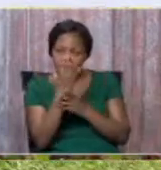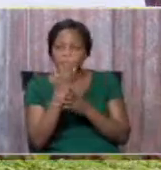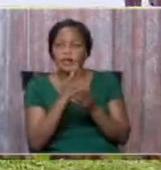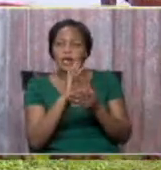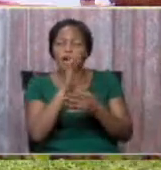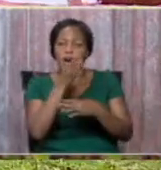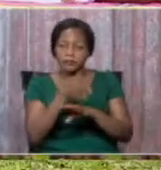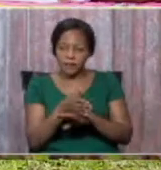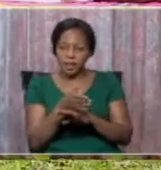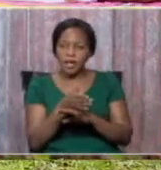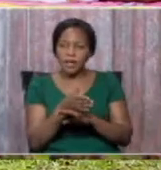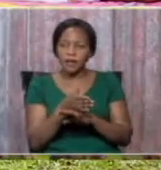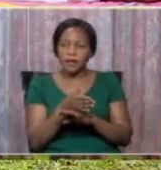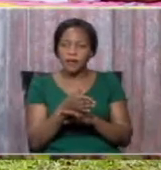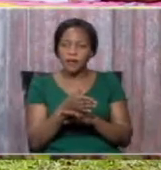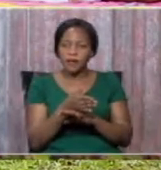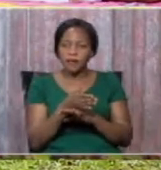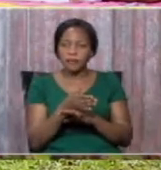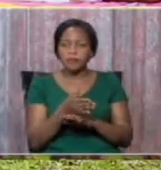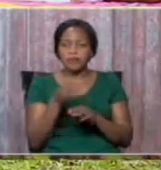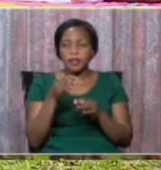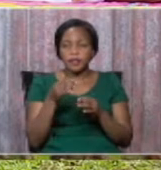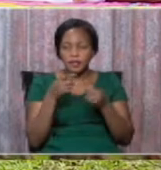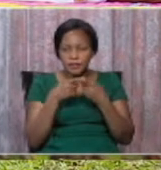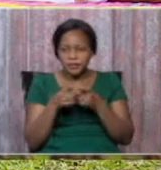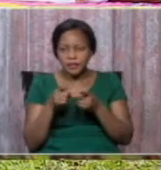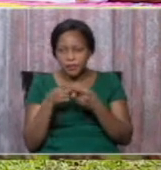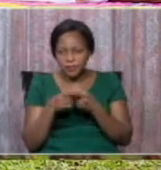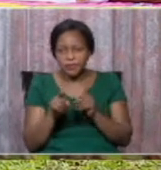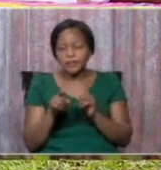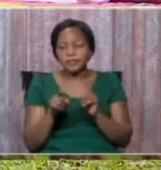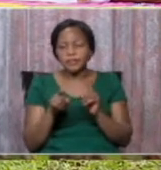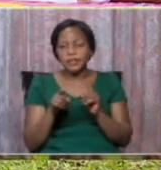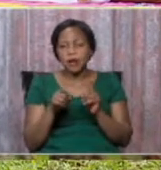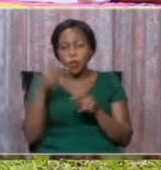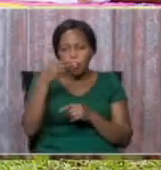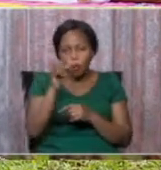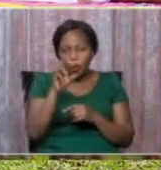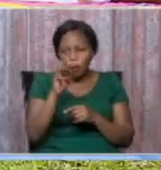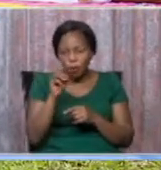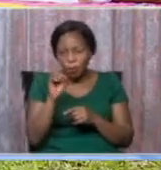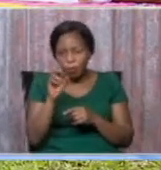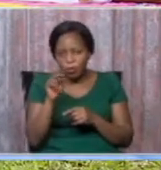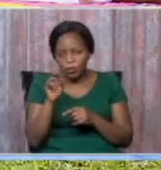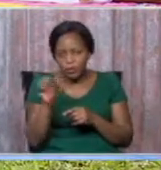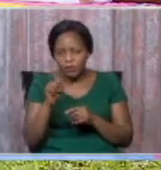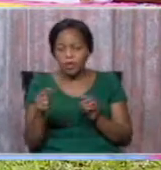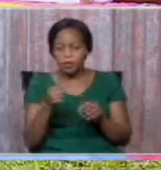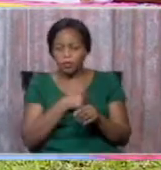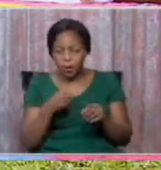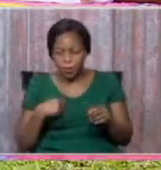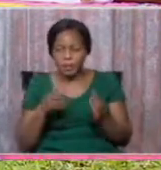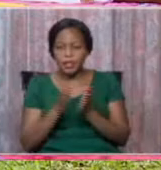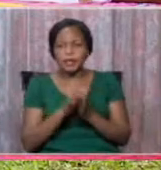more and more, until a time when all the sexual changes happen. Because girls have a